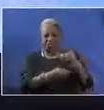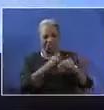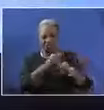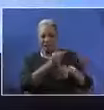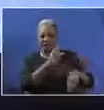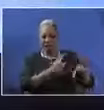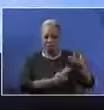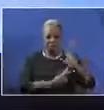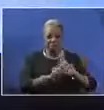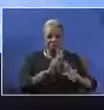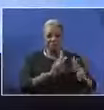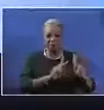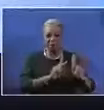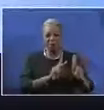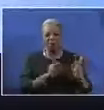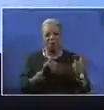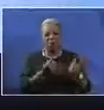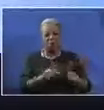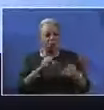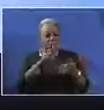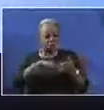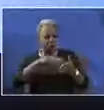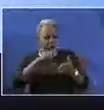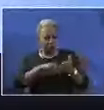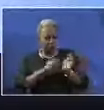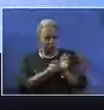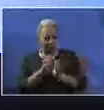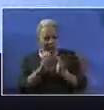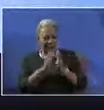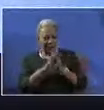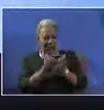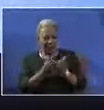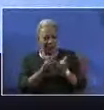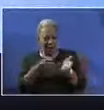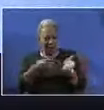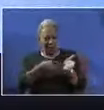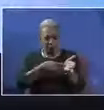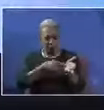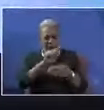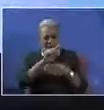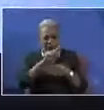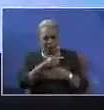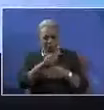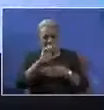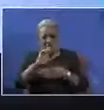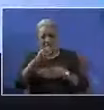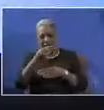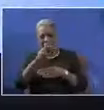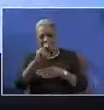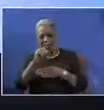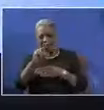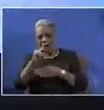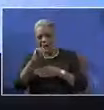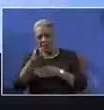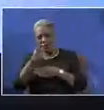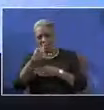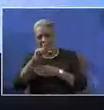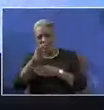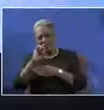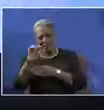read First Chronicles account and Second Samuel's account. So which was